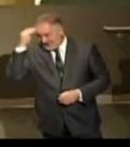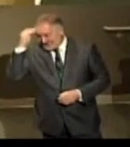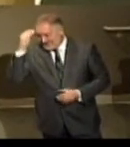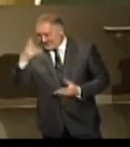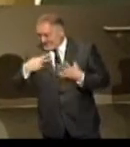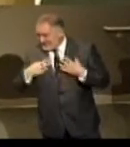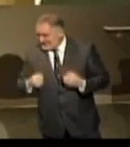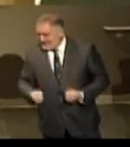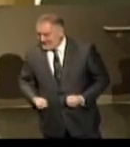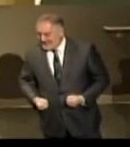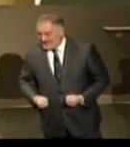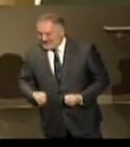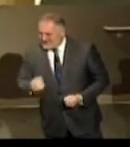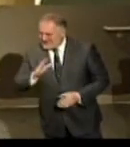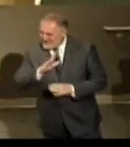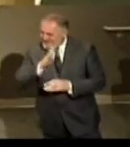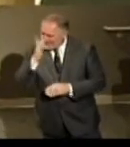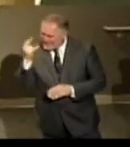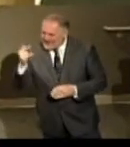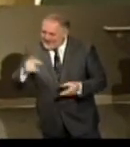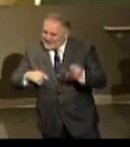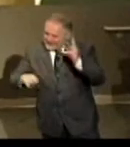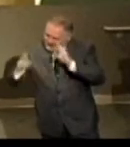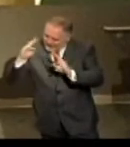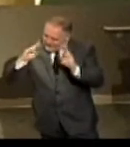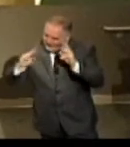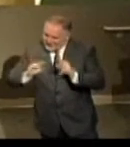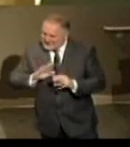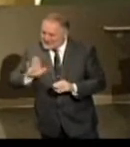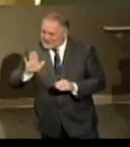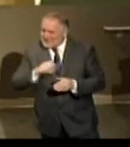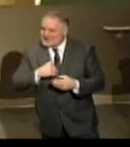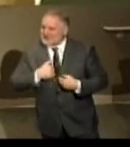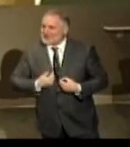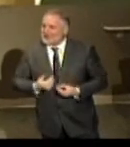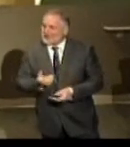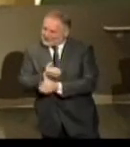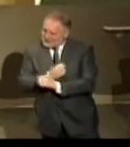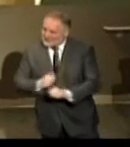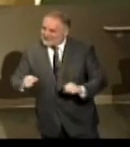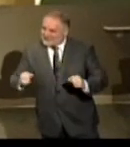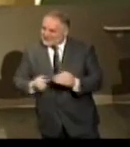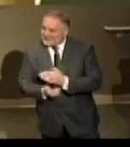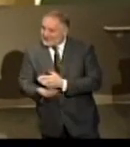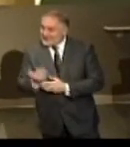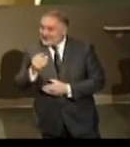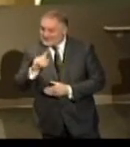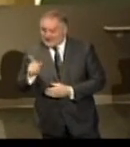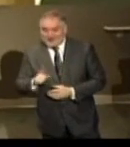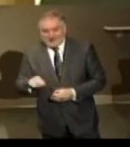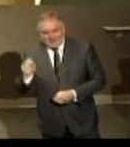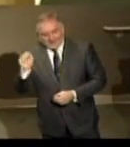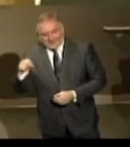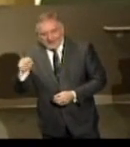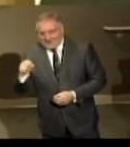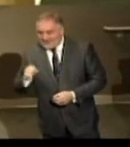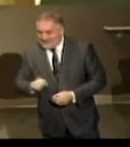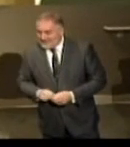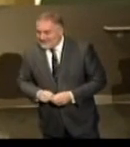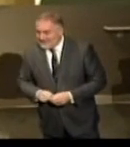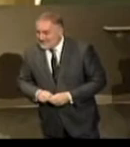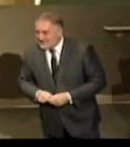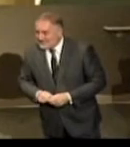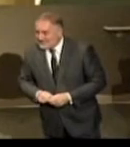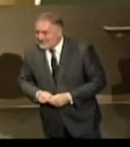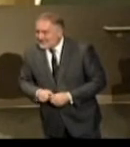Why worry? Why worry? Let me ask you a question. Is your soul secure this morning? Come on, answer me. Answer me. Not just the